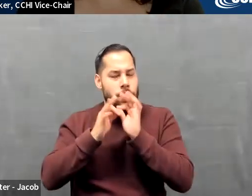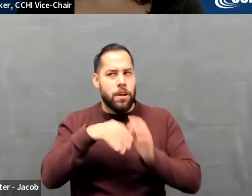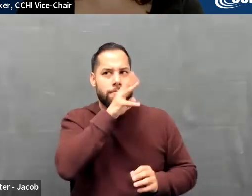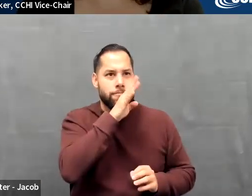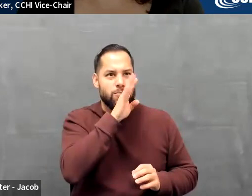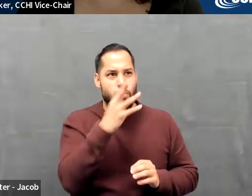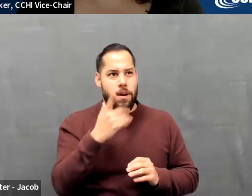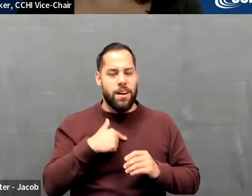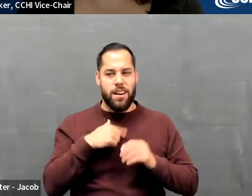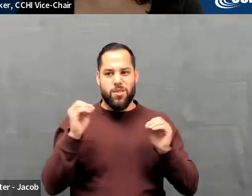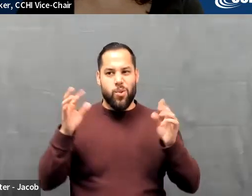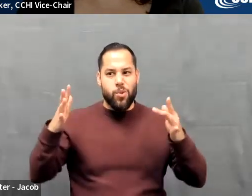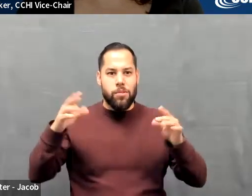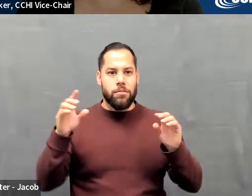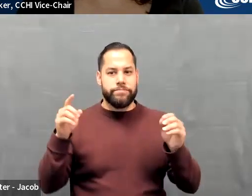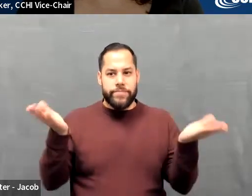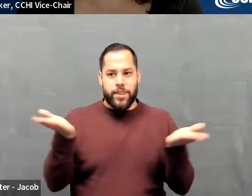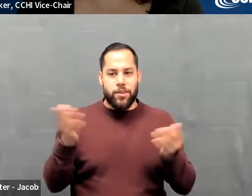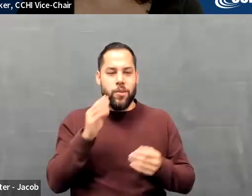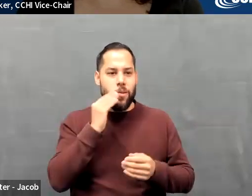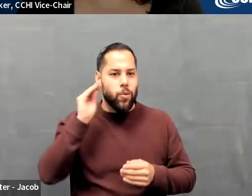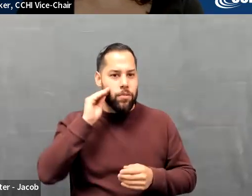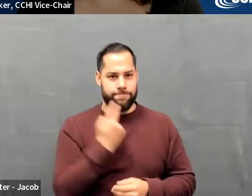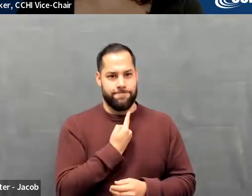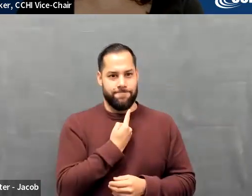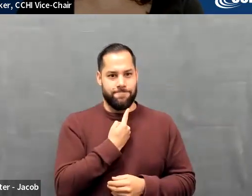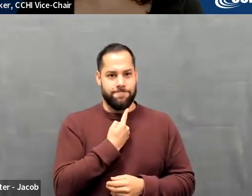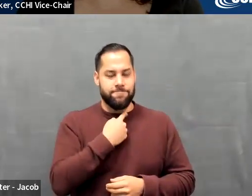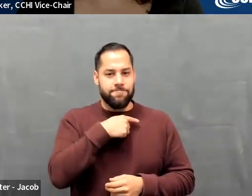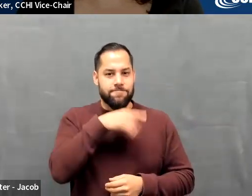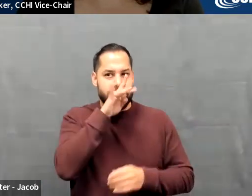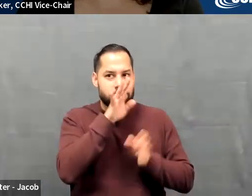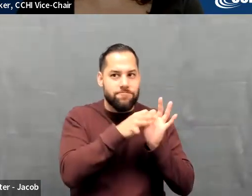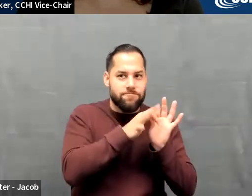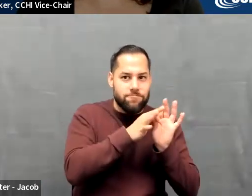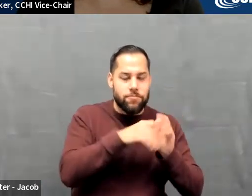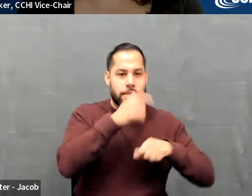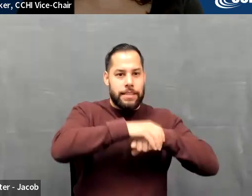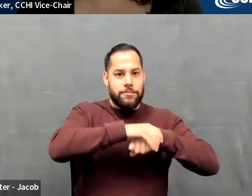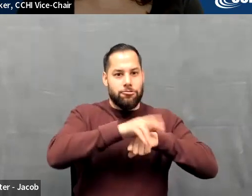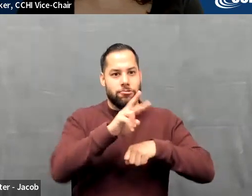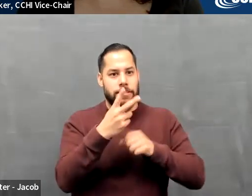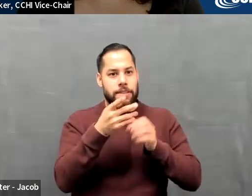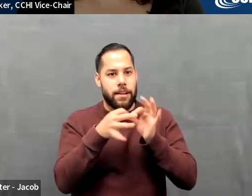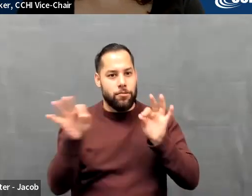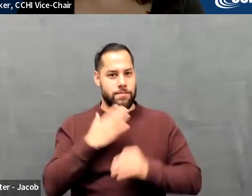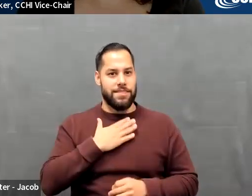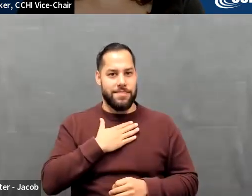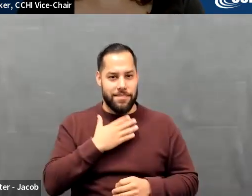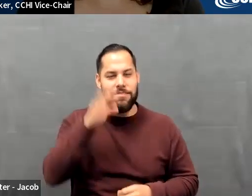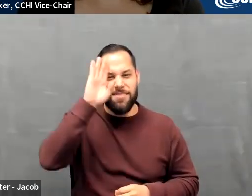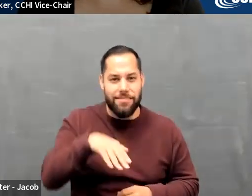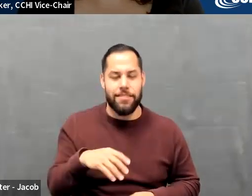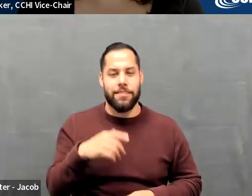by myself here at the house. So, and then having English as a second language, you know, I